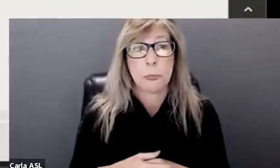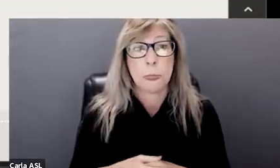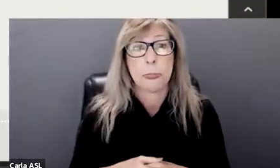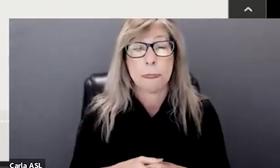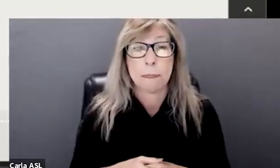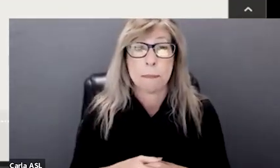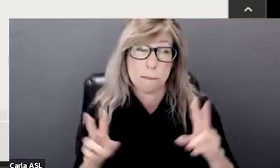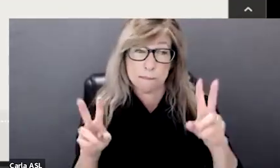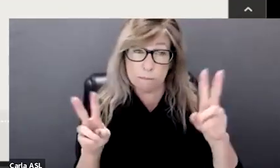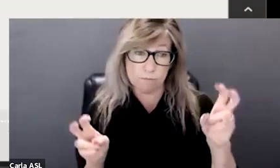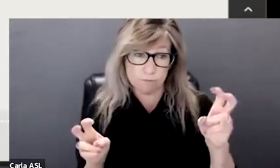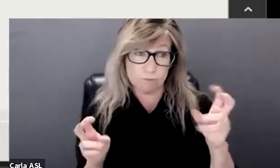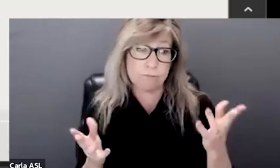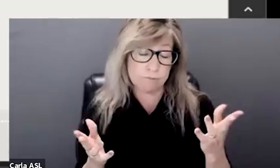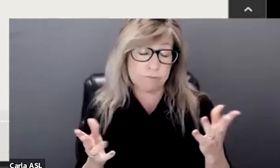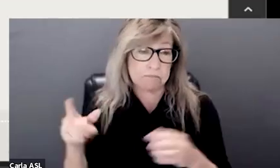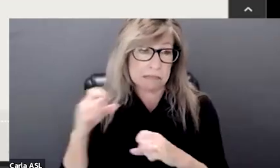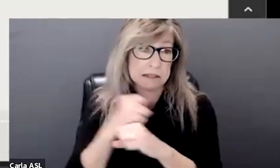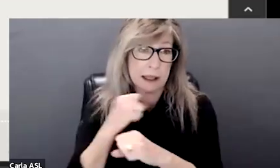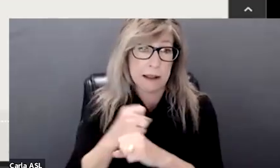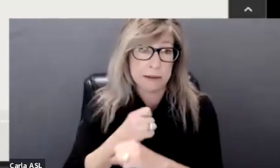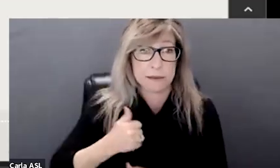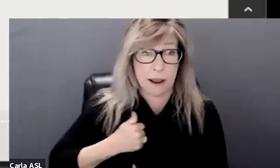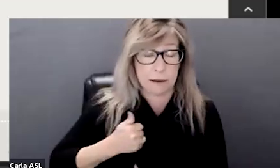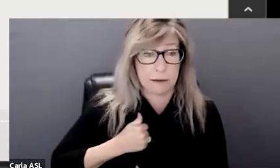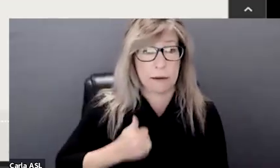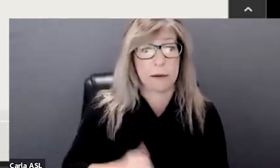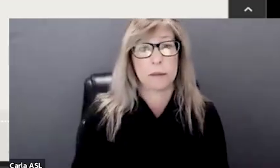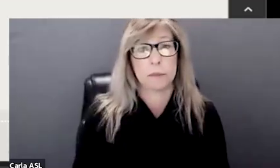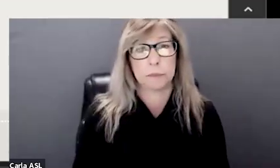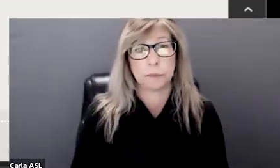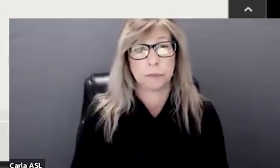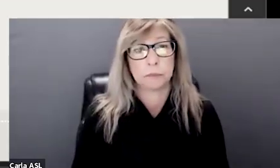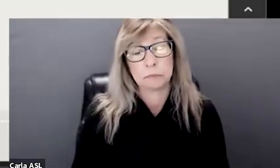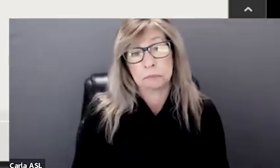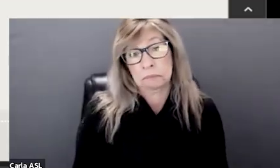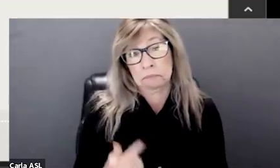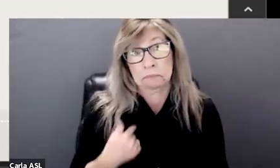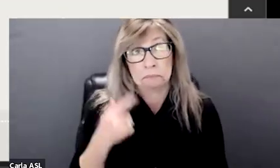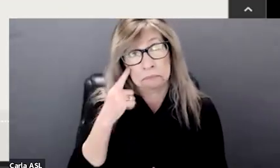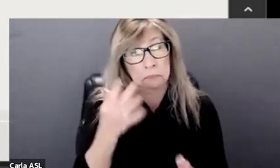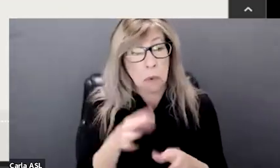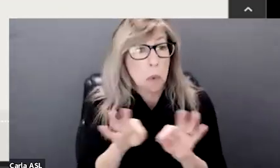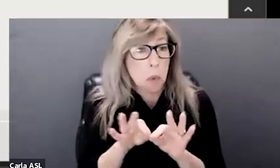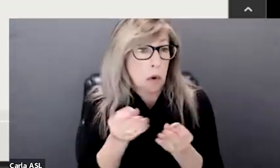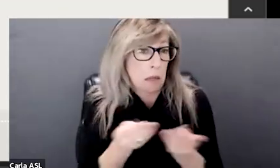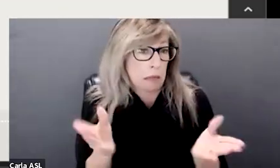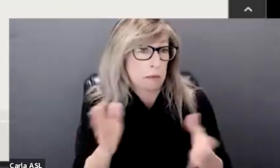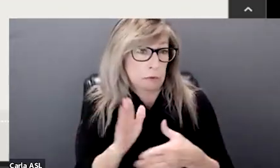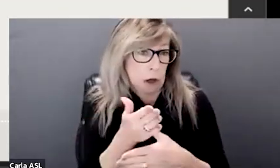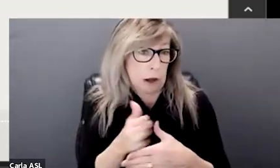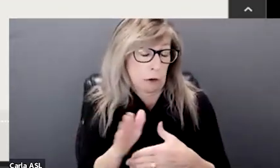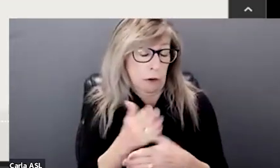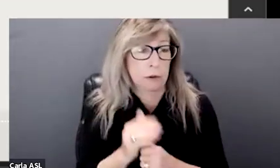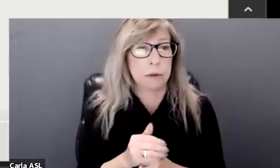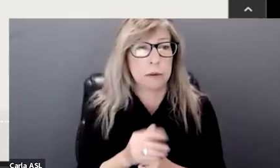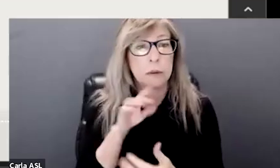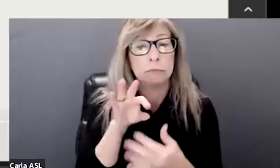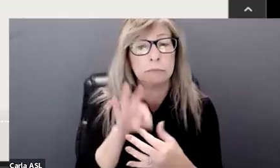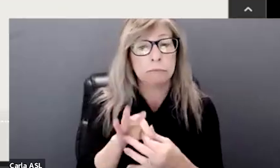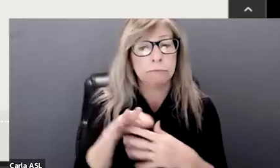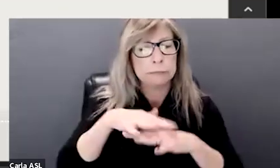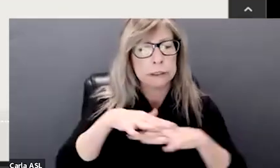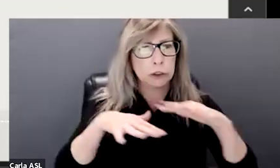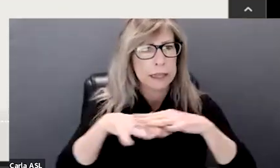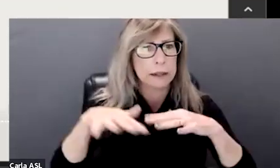Just a quote here from the same Statistics Canada report that I thought was worth sharing. In terms of intersectionality,